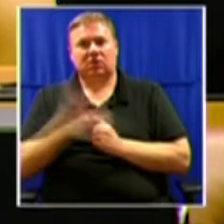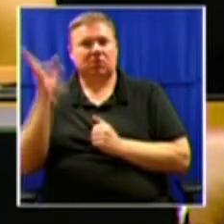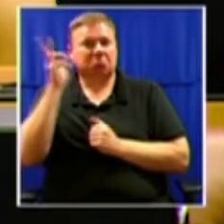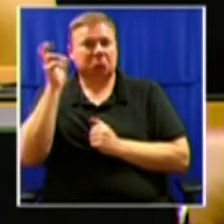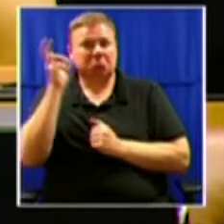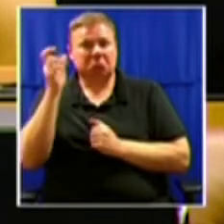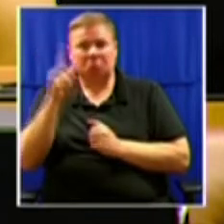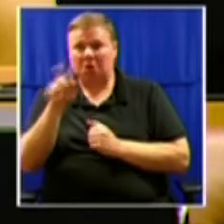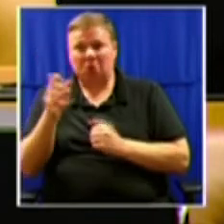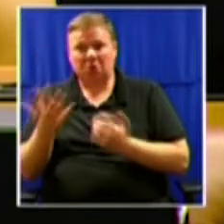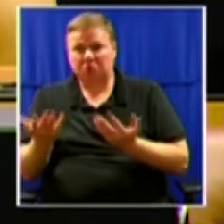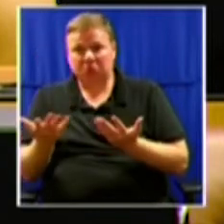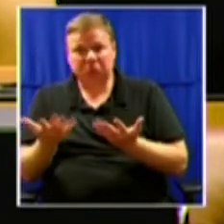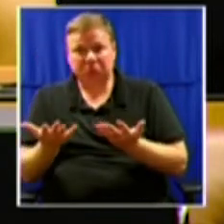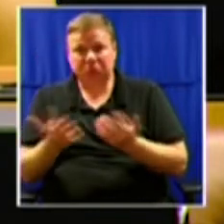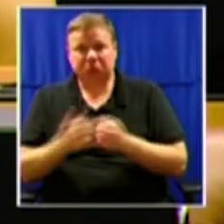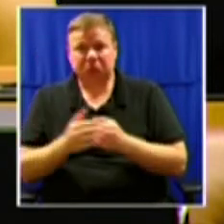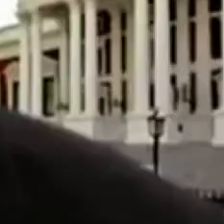question very well.